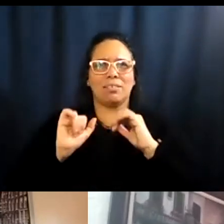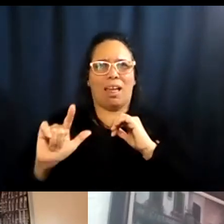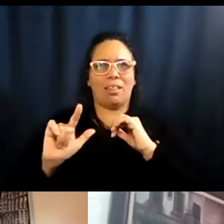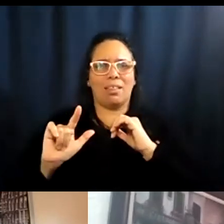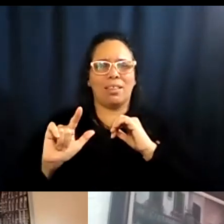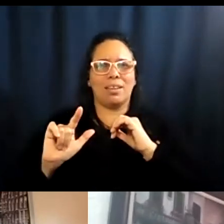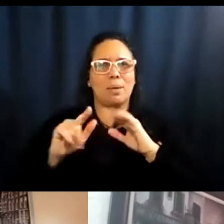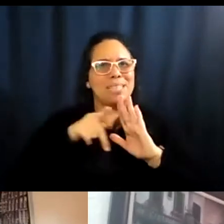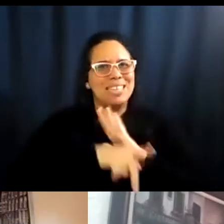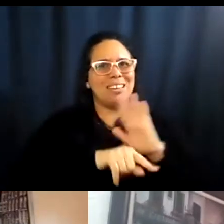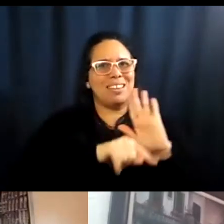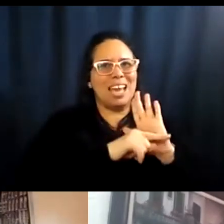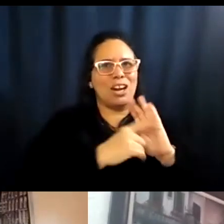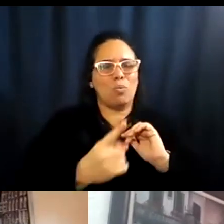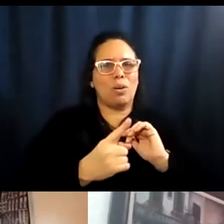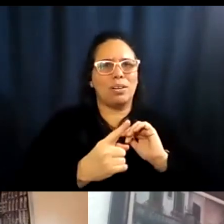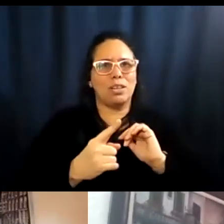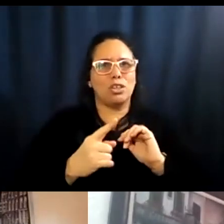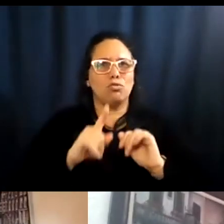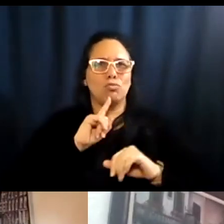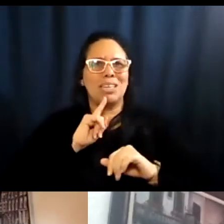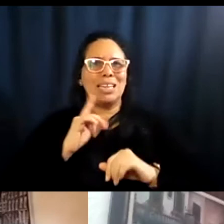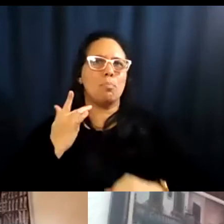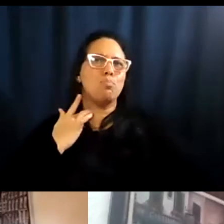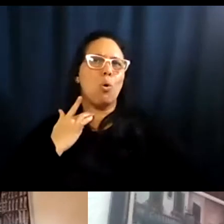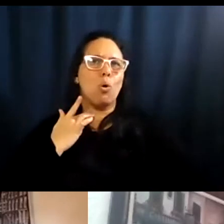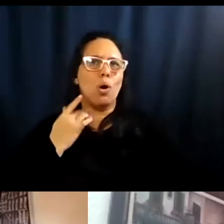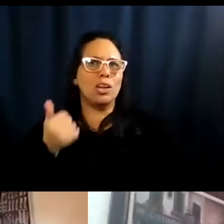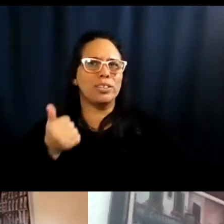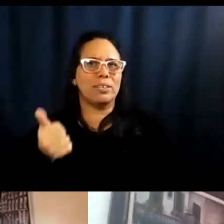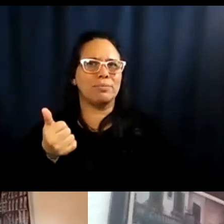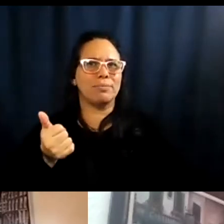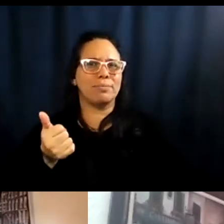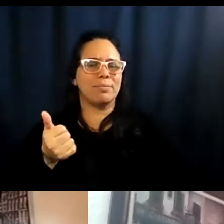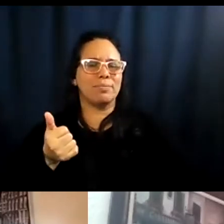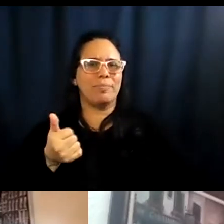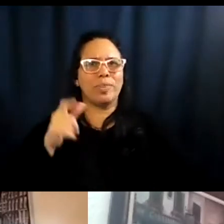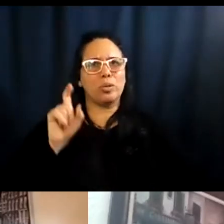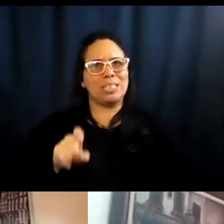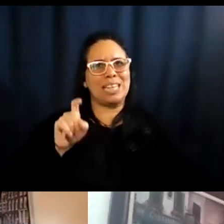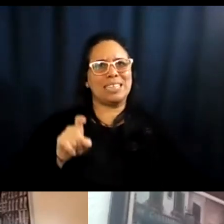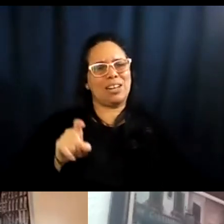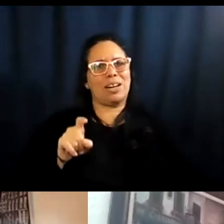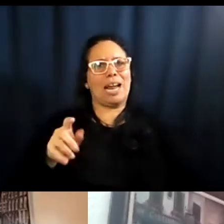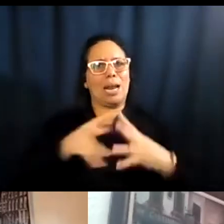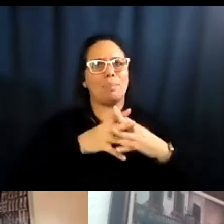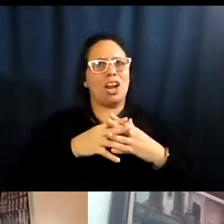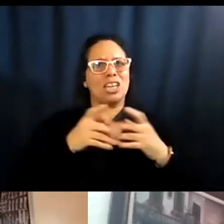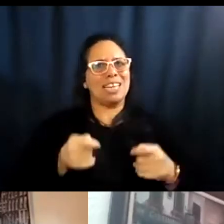poison to like totally gut out everything. So what's necessary in America is to get rid of the